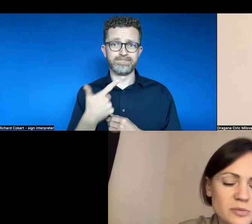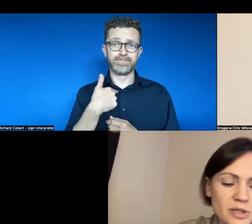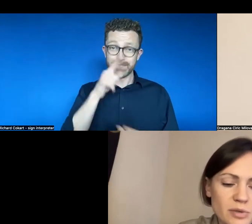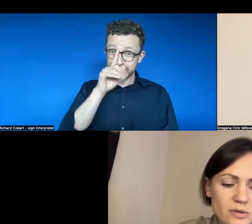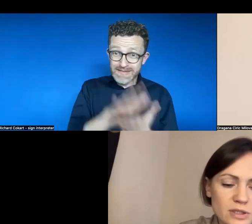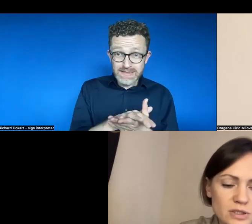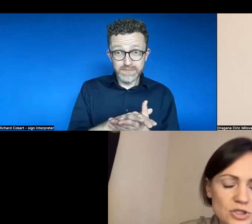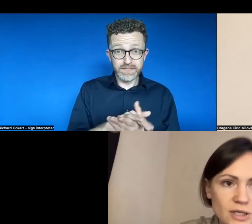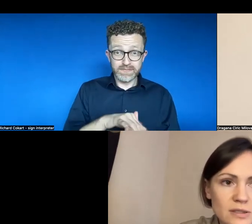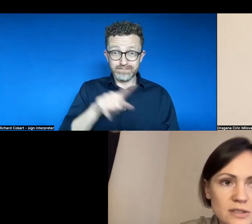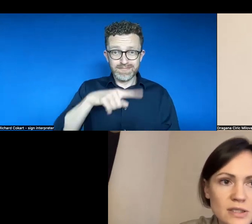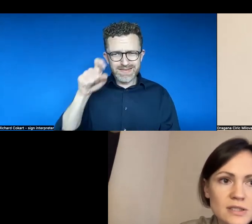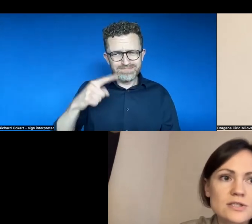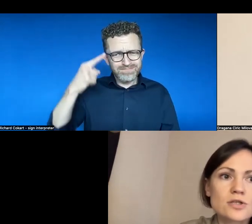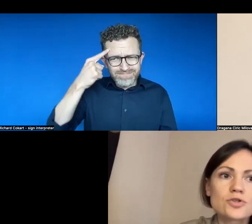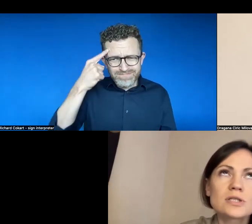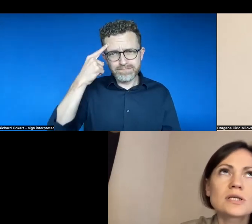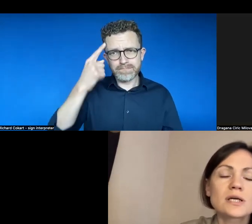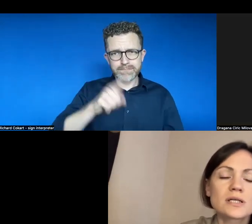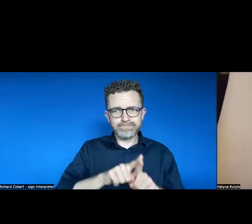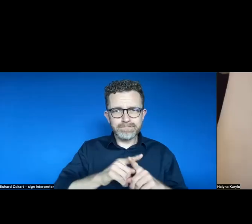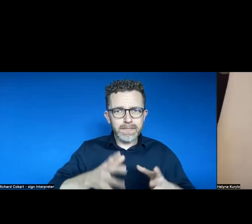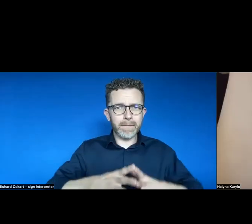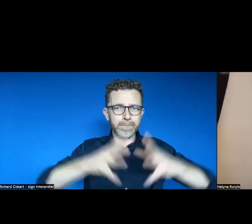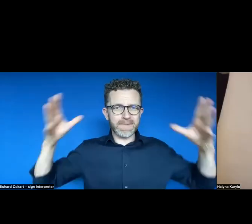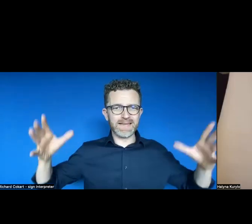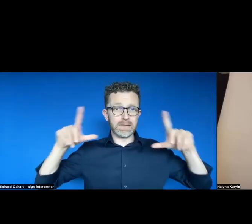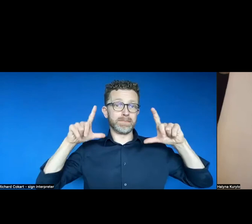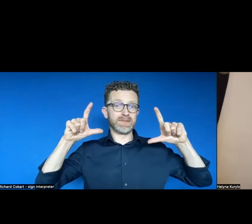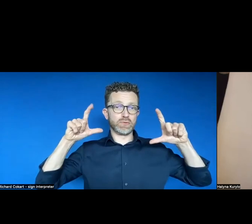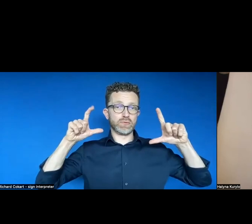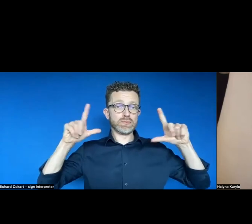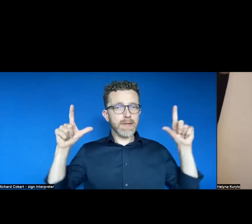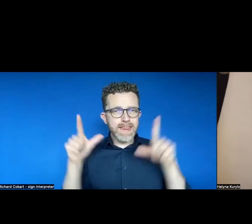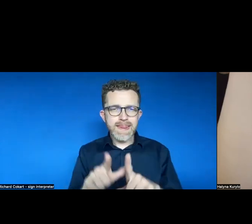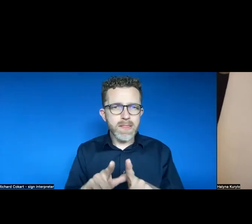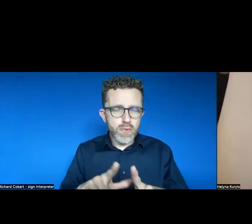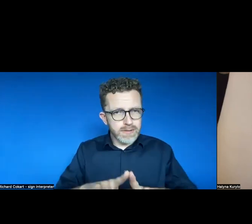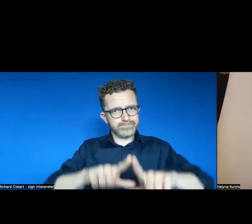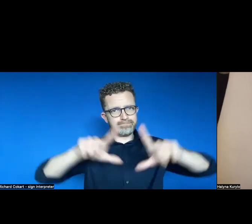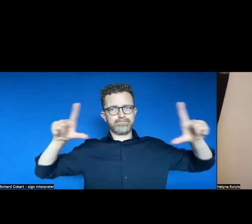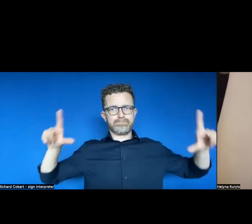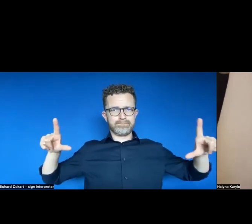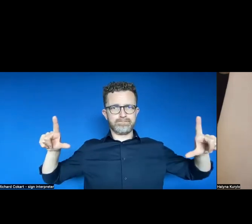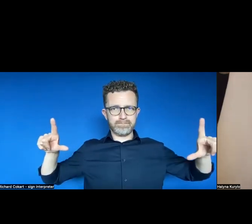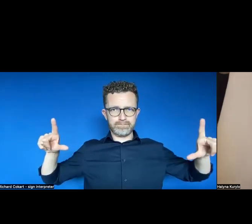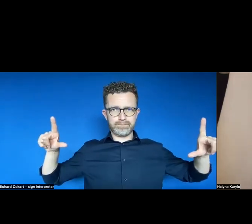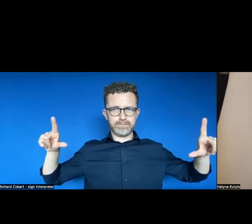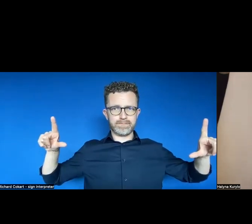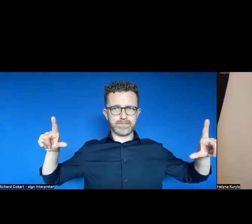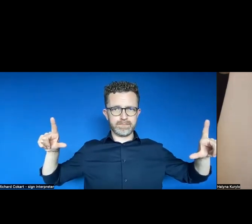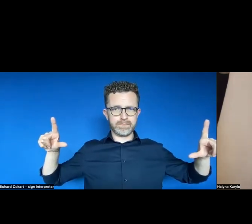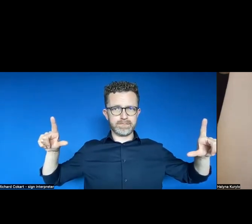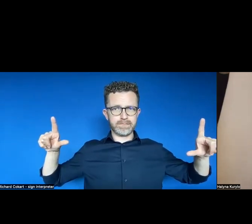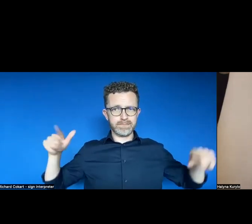care deeply about each child in the institution, and especially about those who we've seen, both on video and personally,